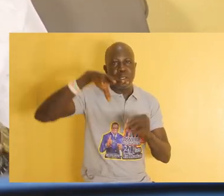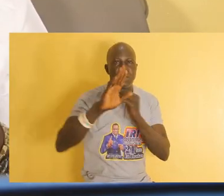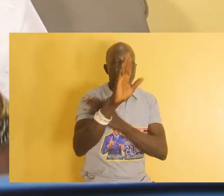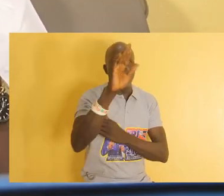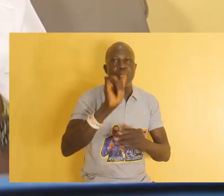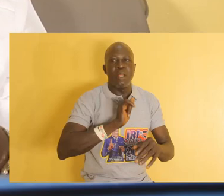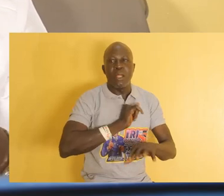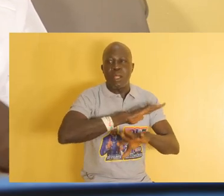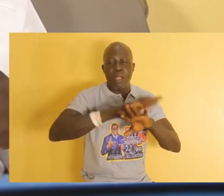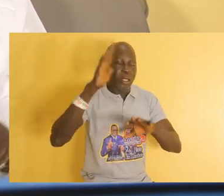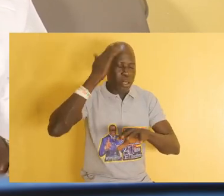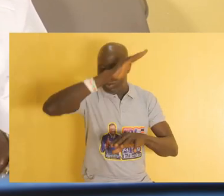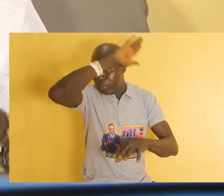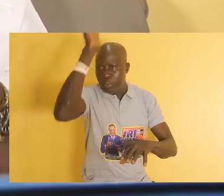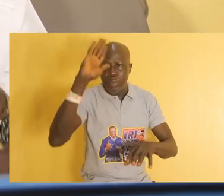God.